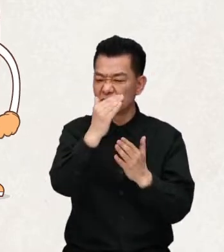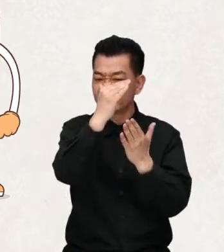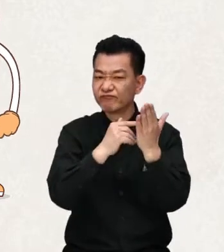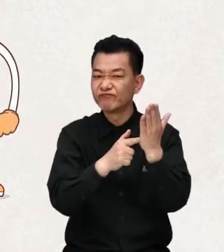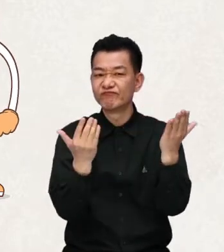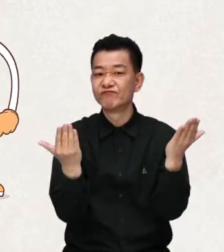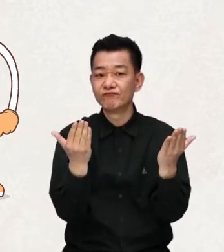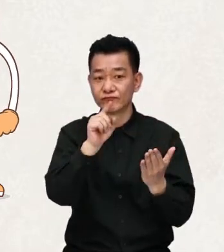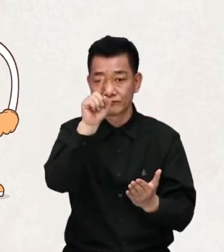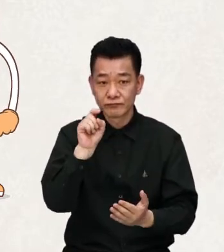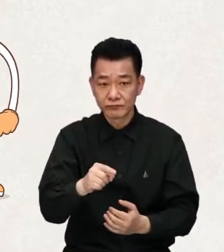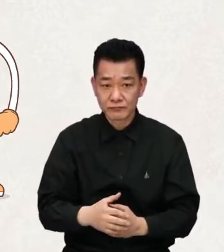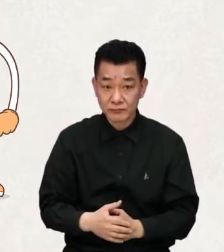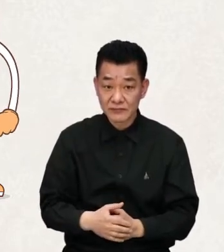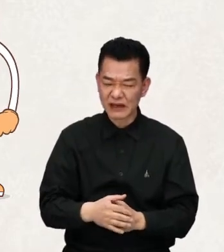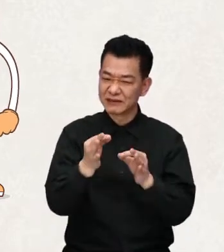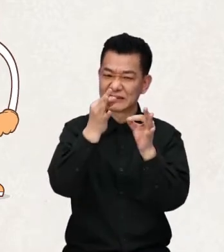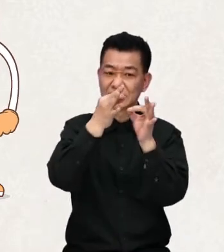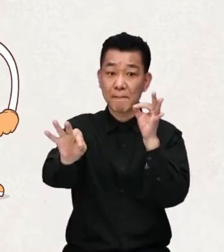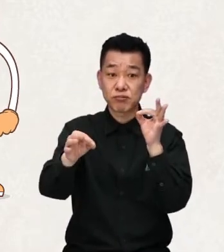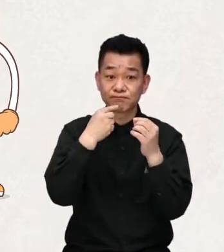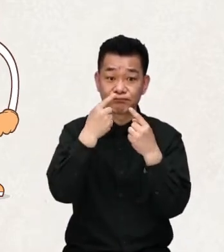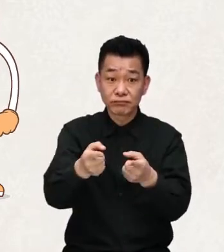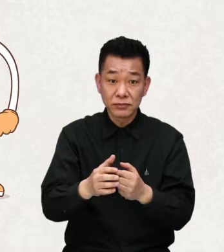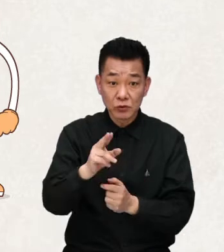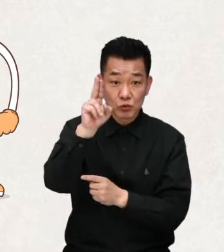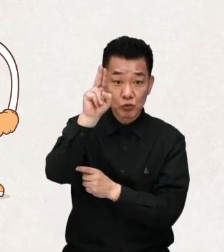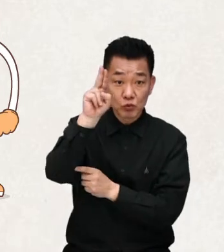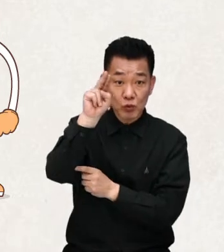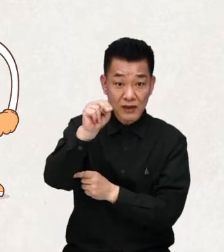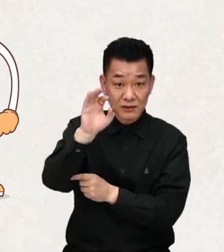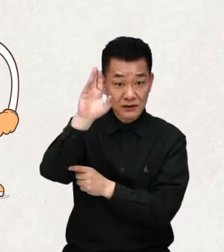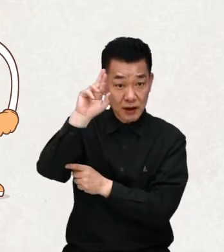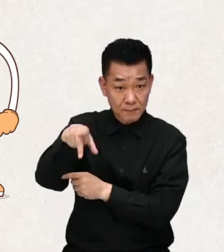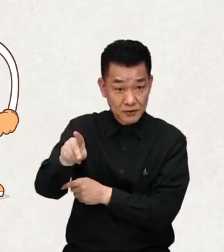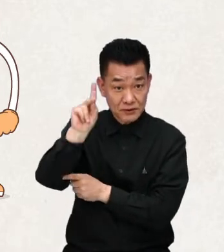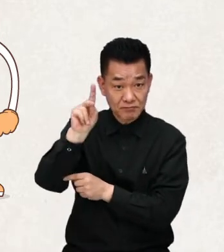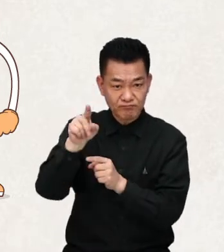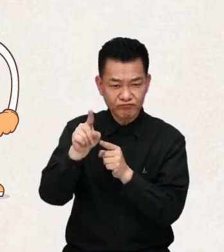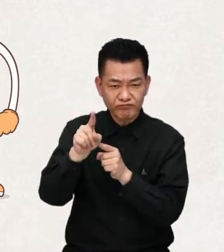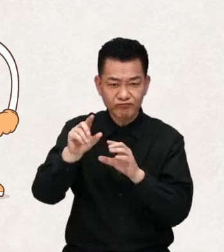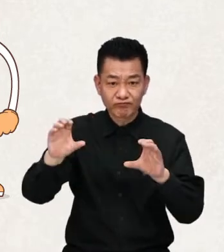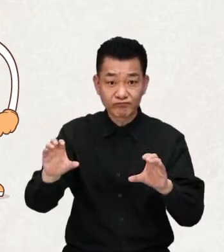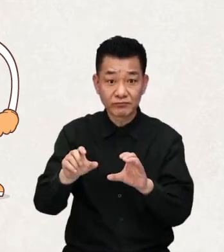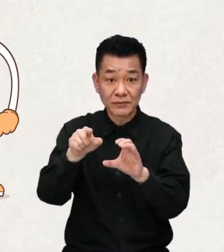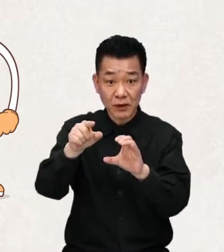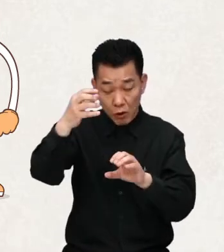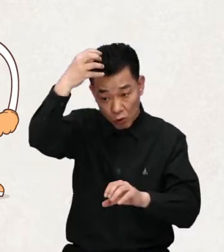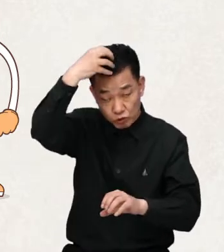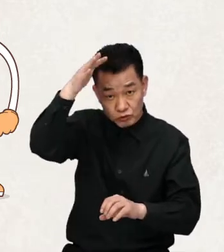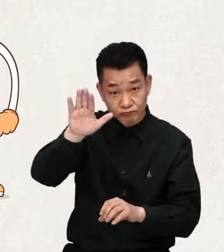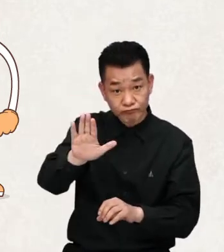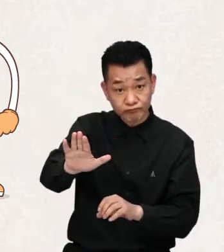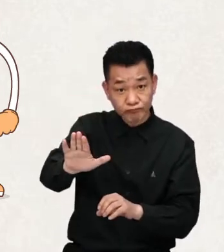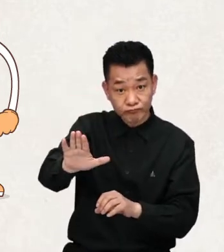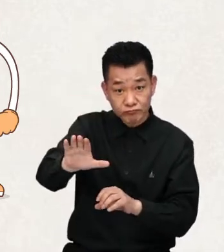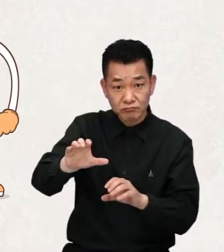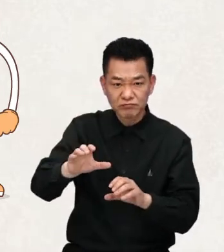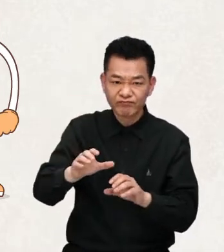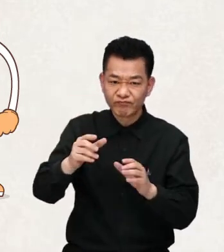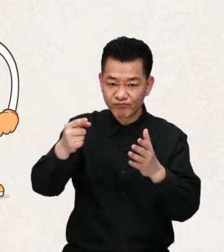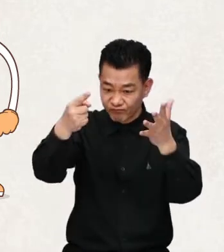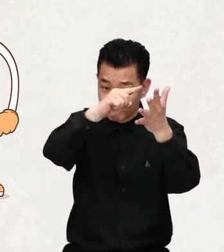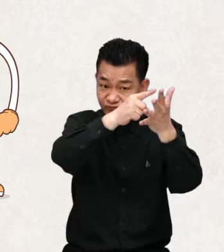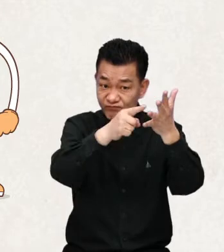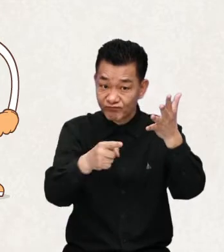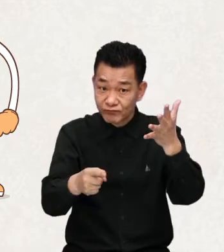about? Simply put, along with other binding international laws, the optional protocol stipulates that